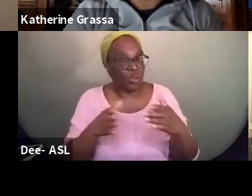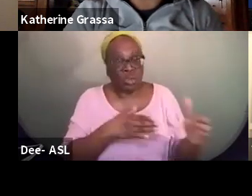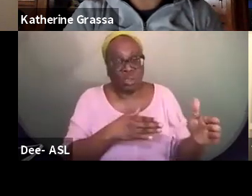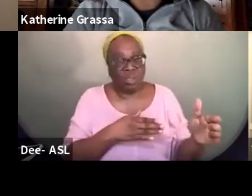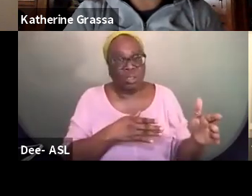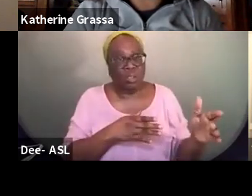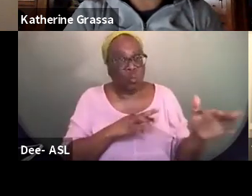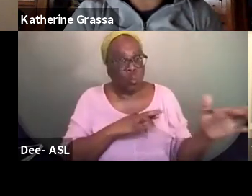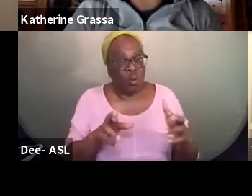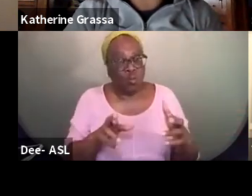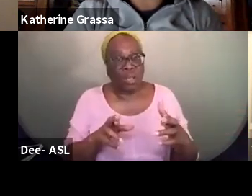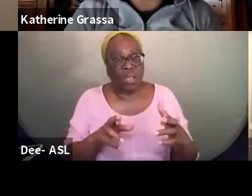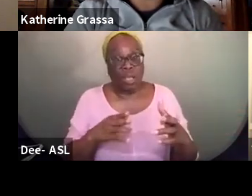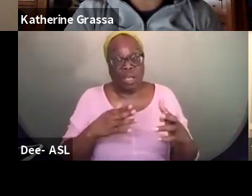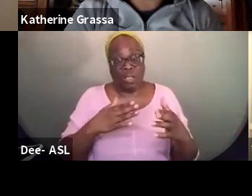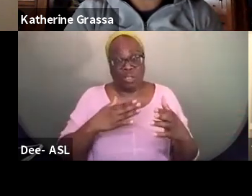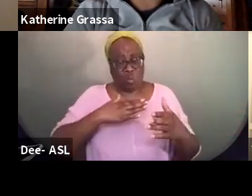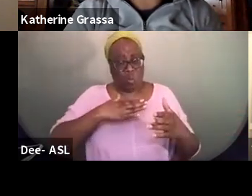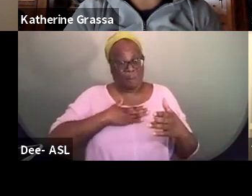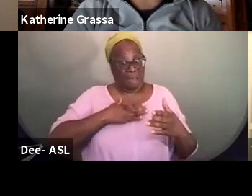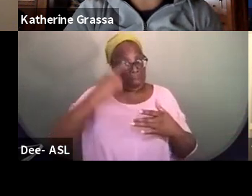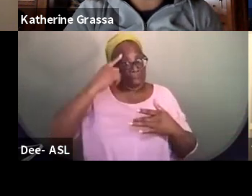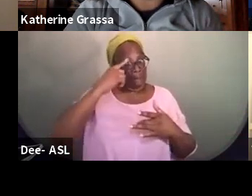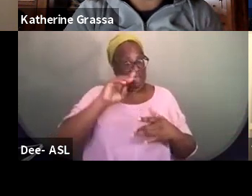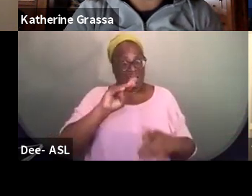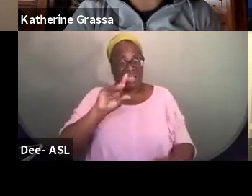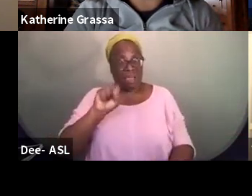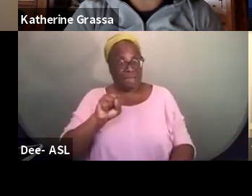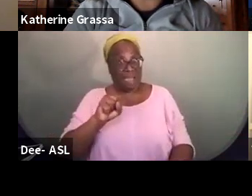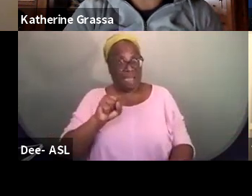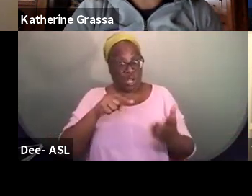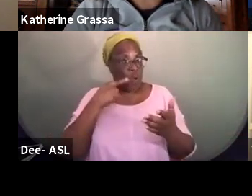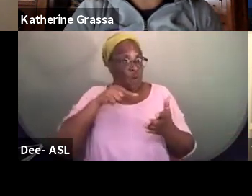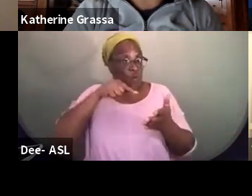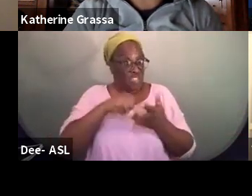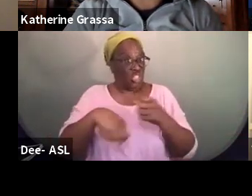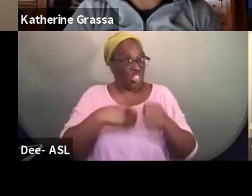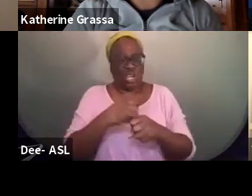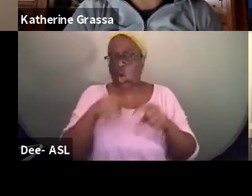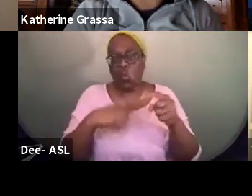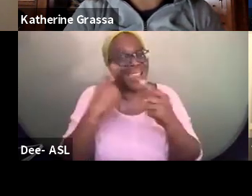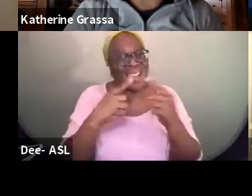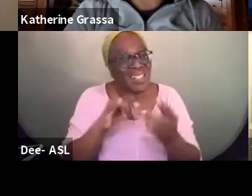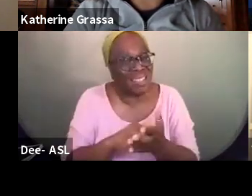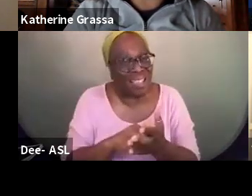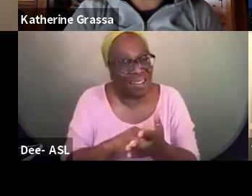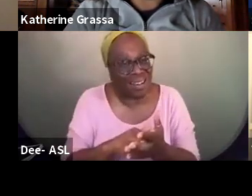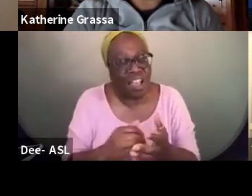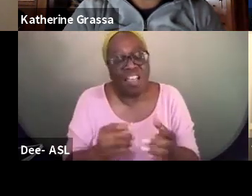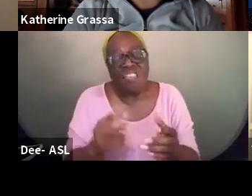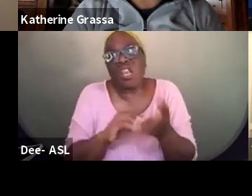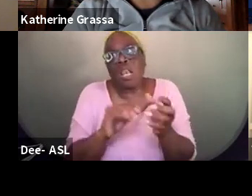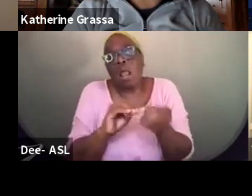MCAS for this coming year is not even something we can consider, just because the amount of families who just opted